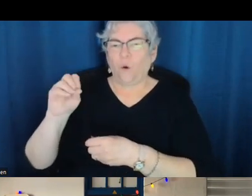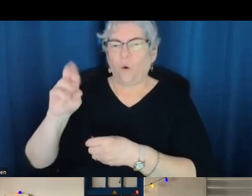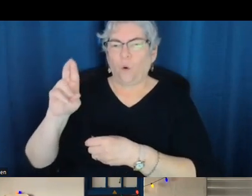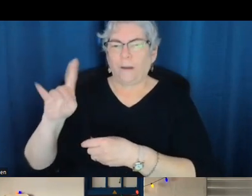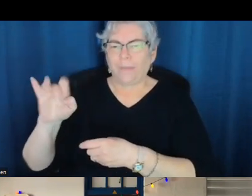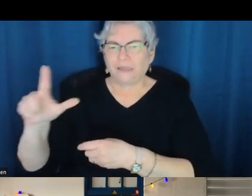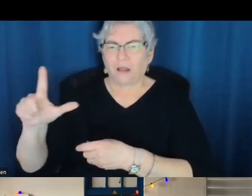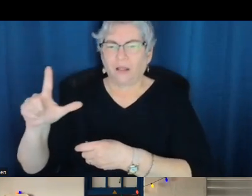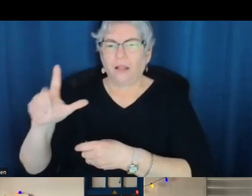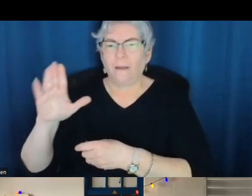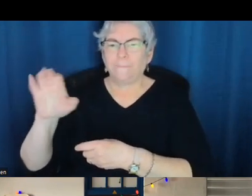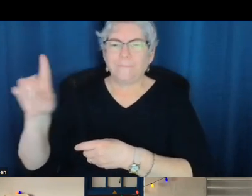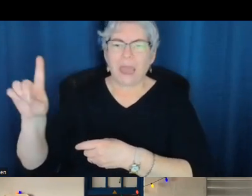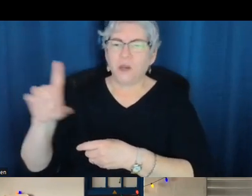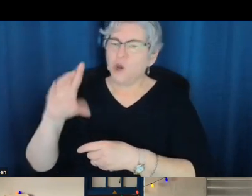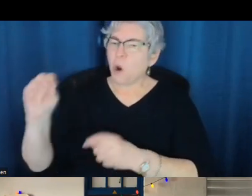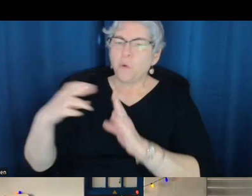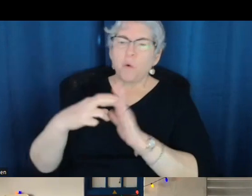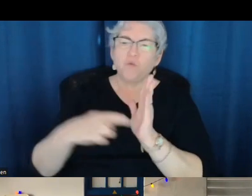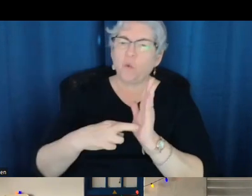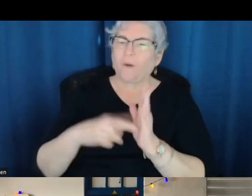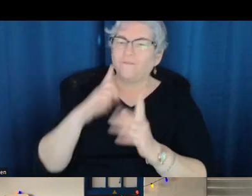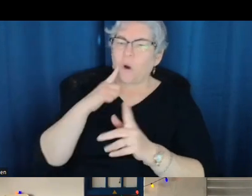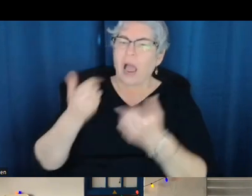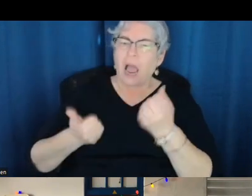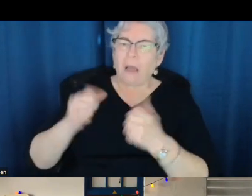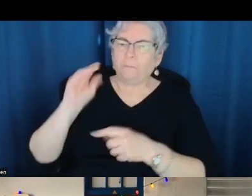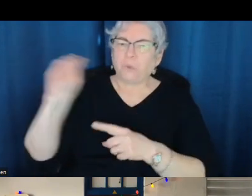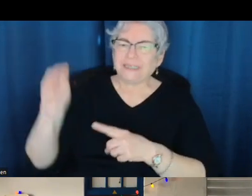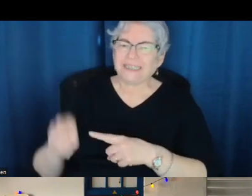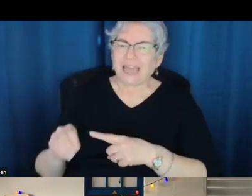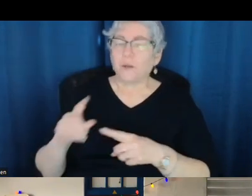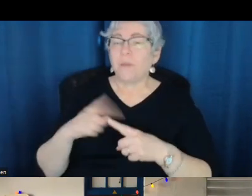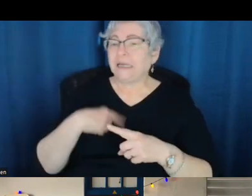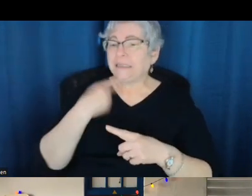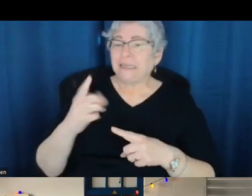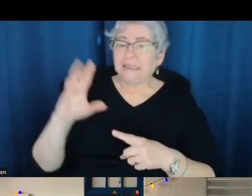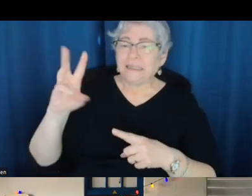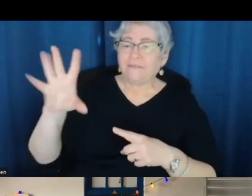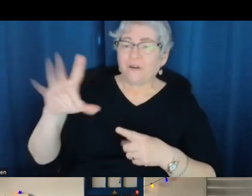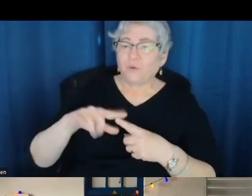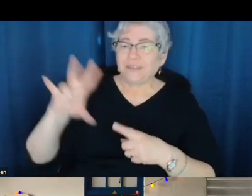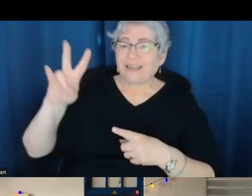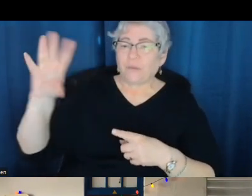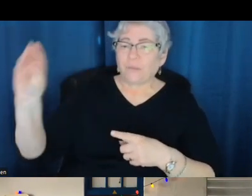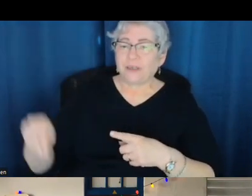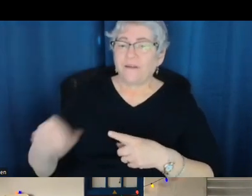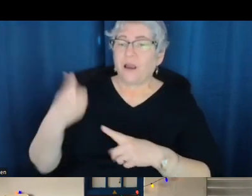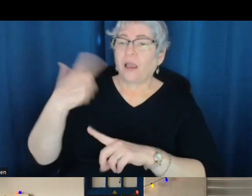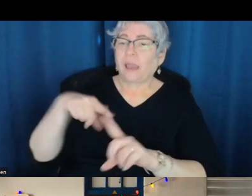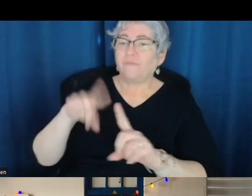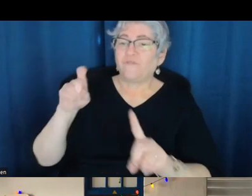and I didn't have a percentage rule per se, but I would say 60 to 75% of the plants were from